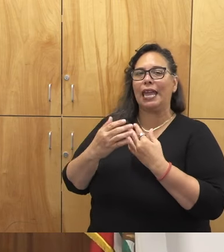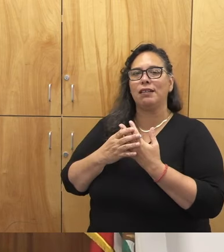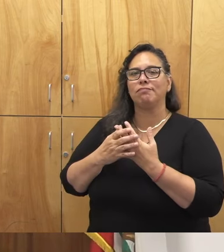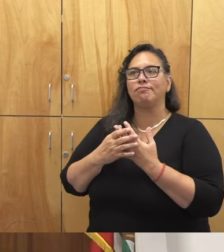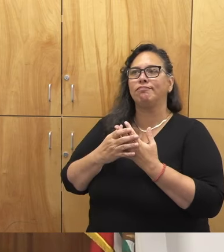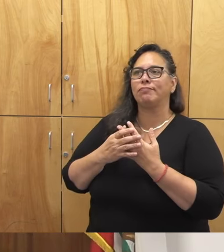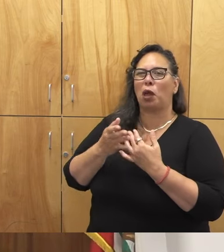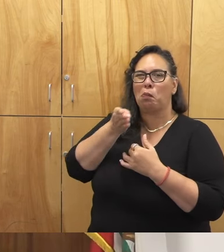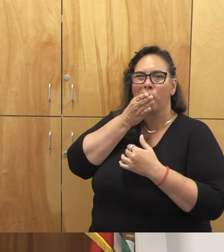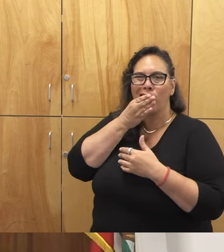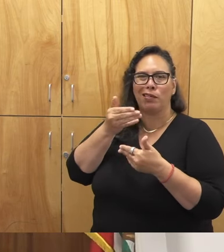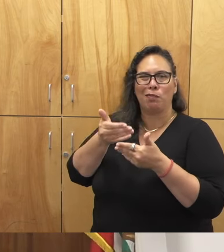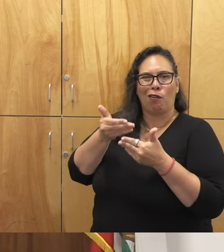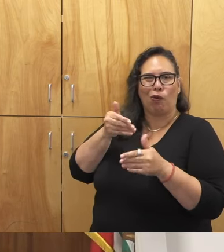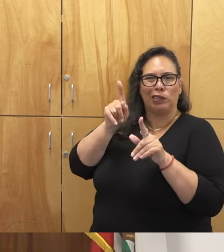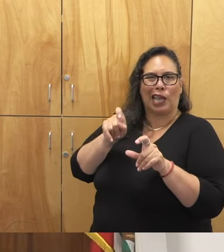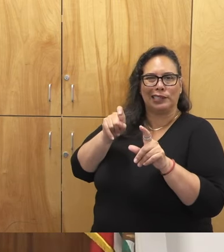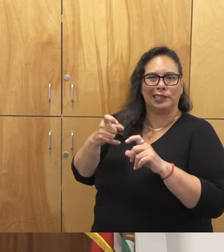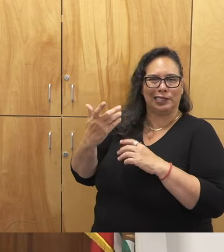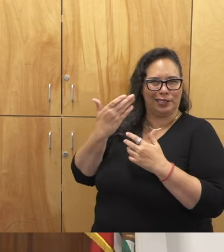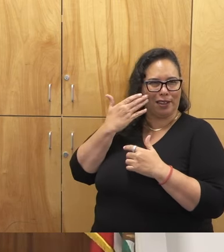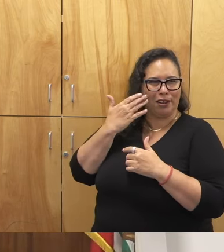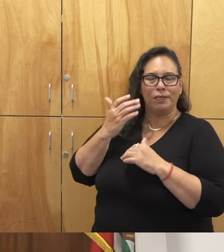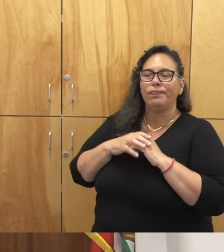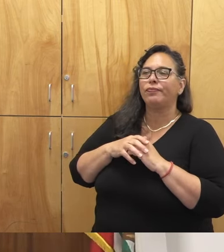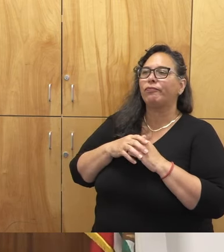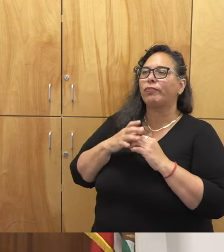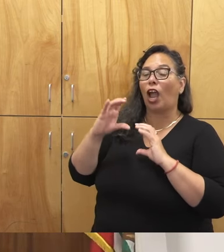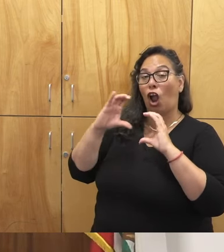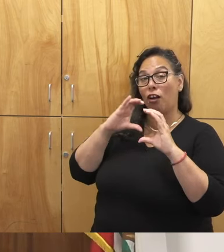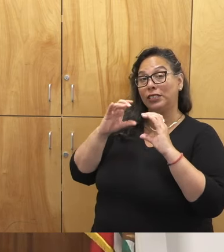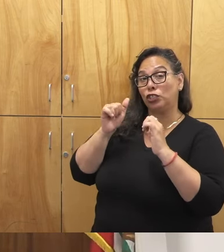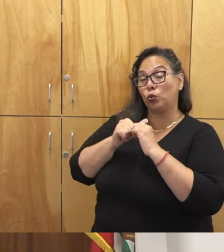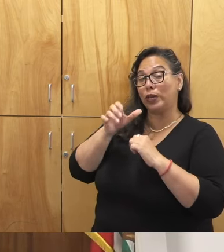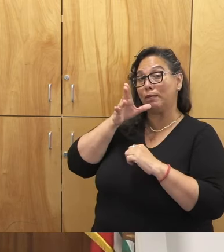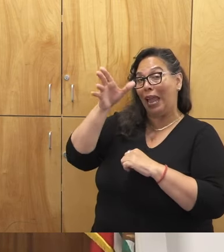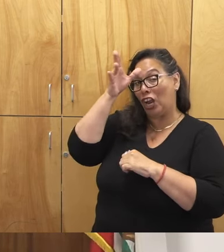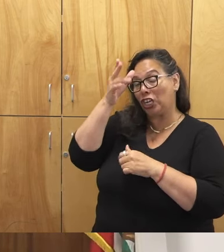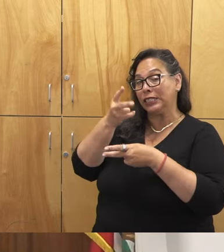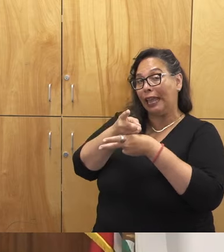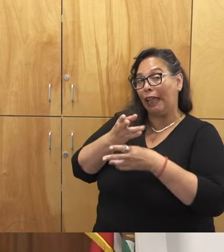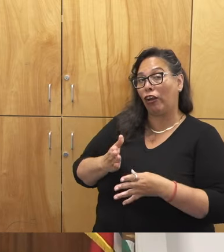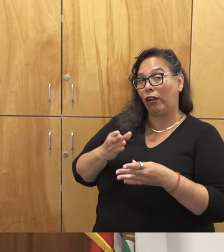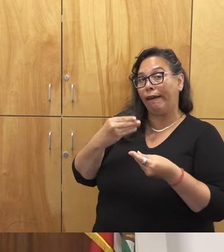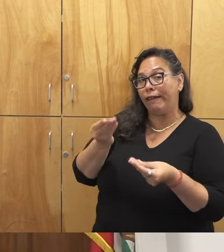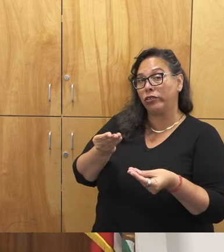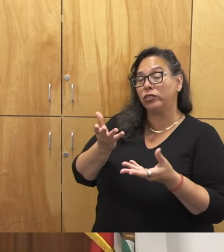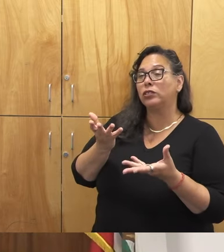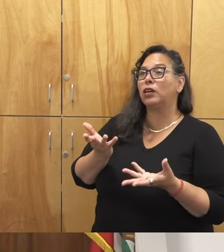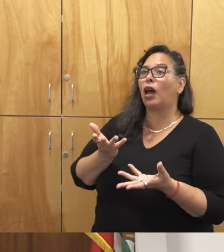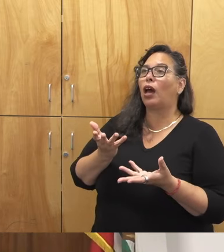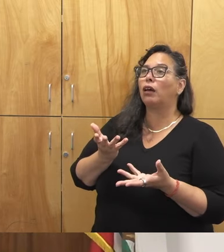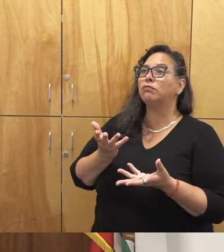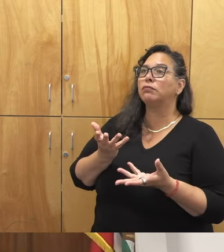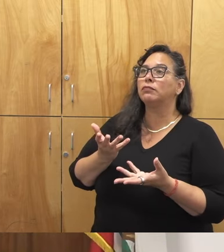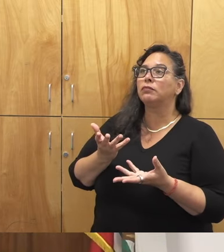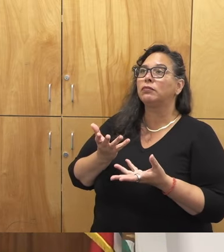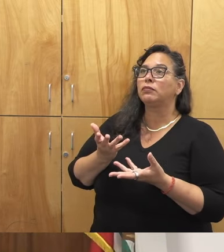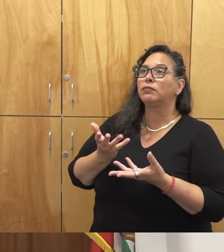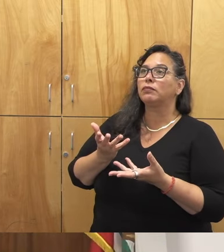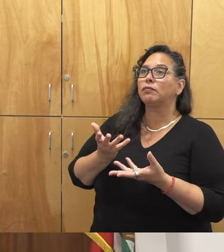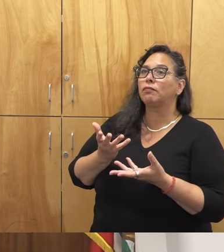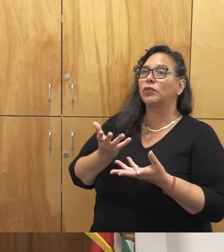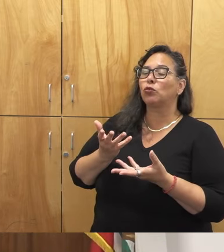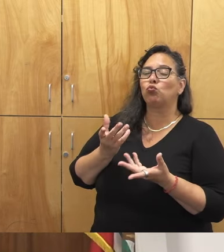assessing. What do conversations with parents, caregivers look like in terms of what to make of